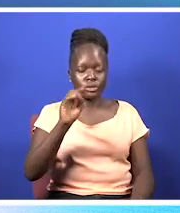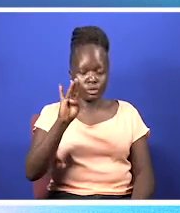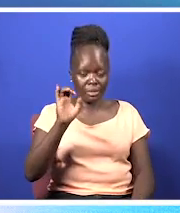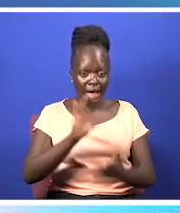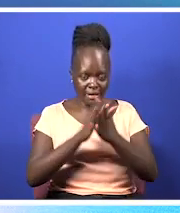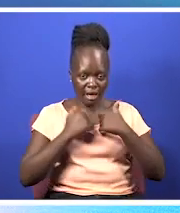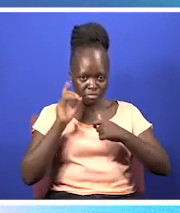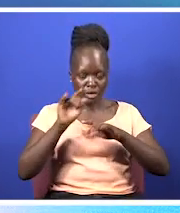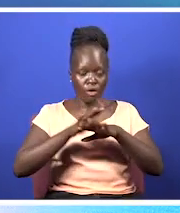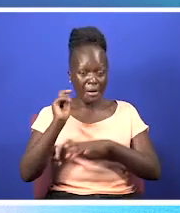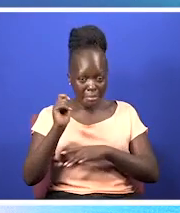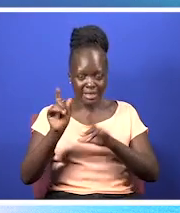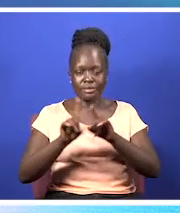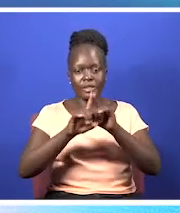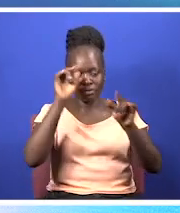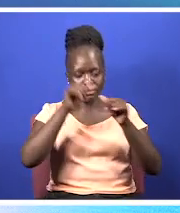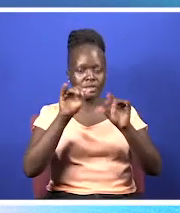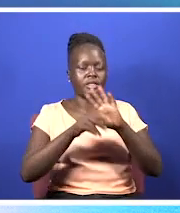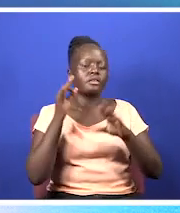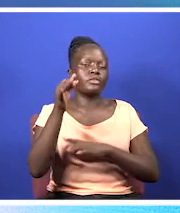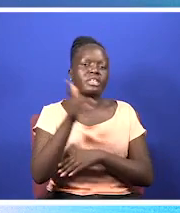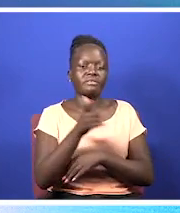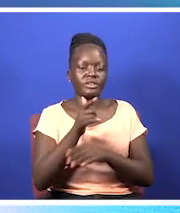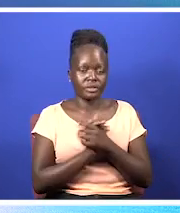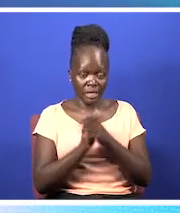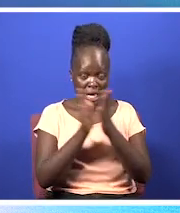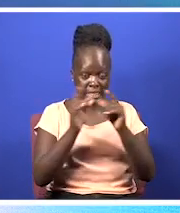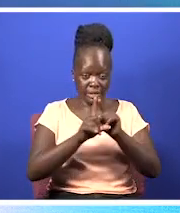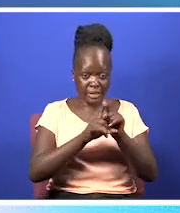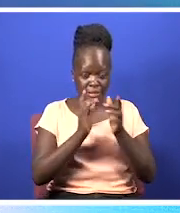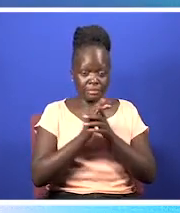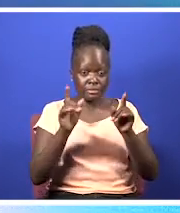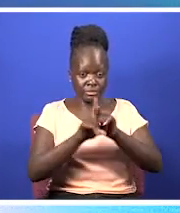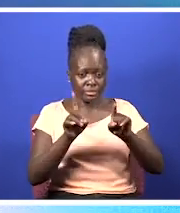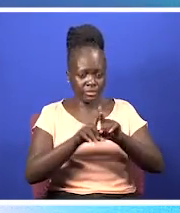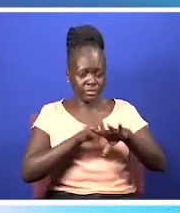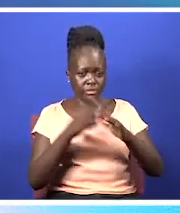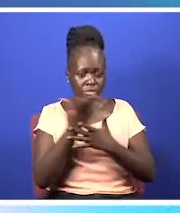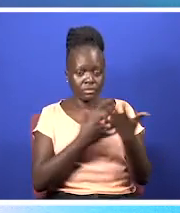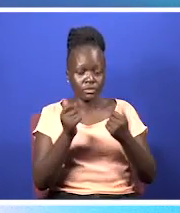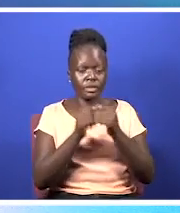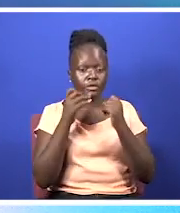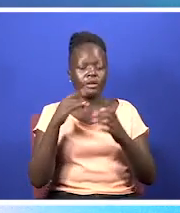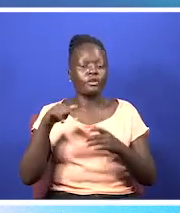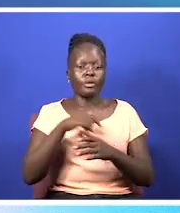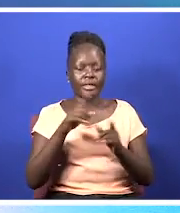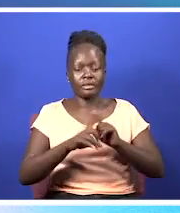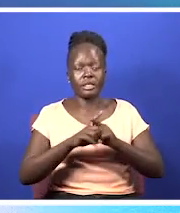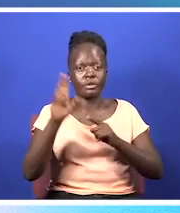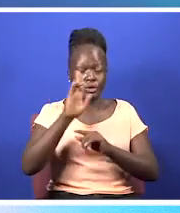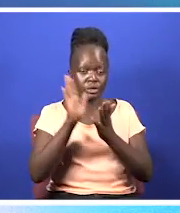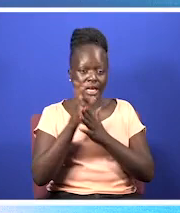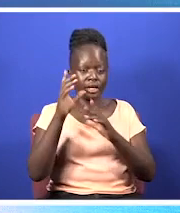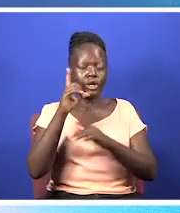for notification and reminders for future videos. And remember, as you interact with our content today, to use and to